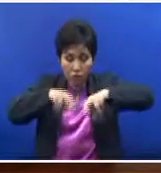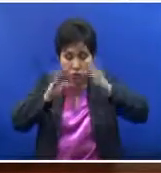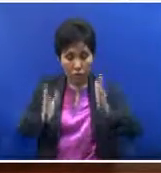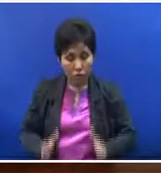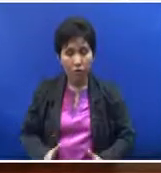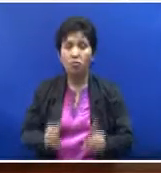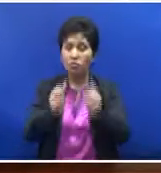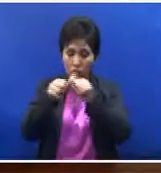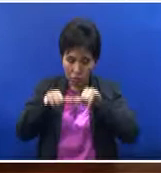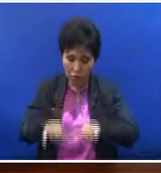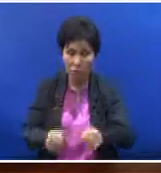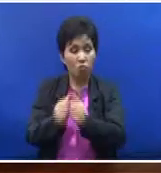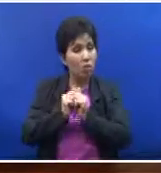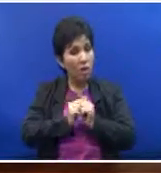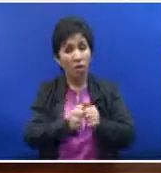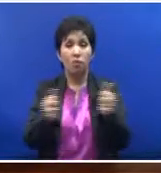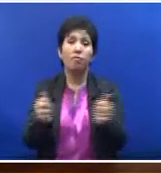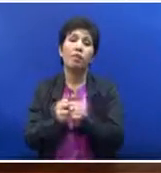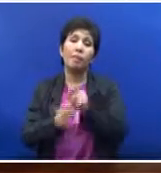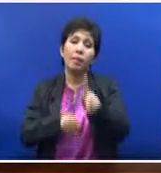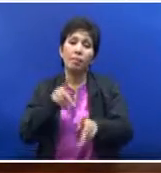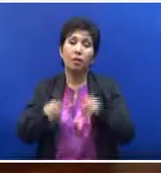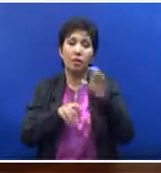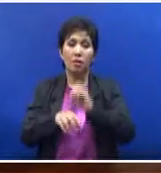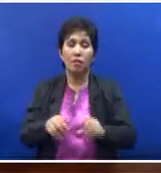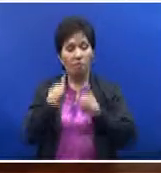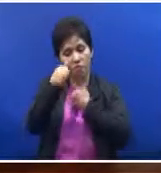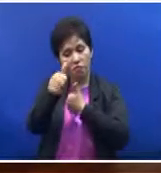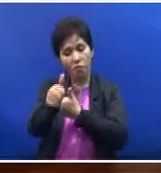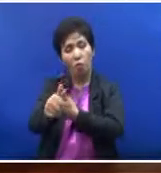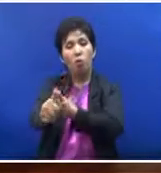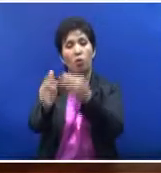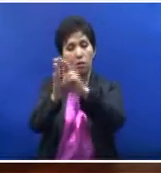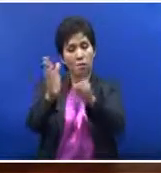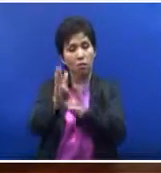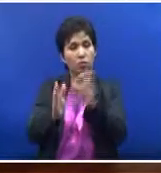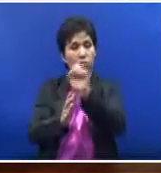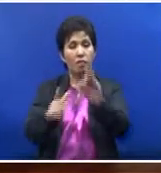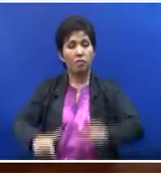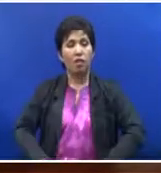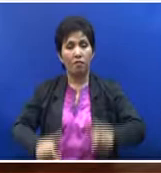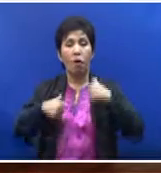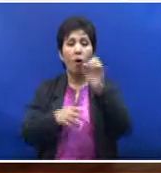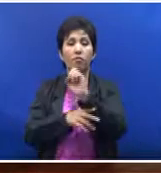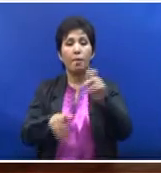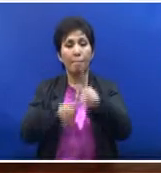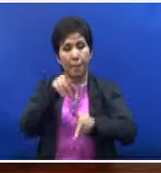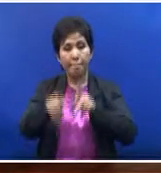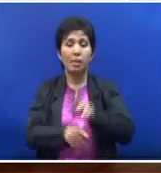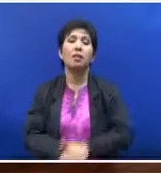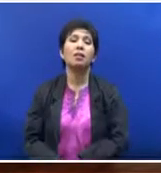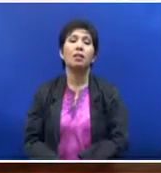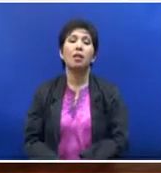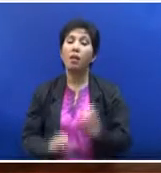to stay together with the people, and they have to follow the way of life of the people. Okay,